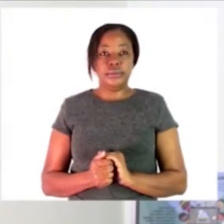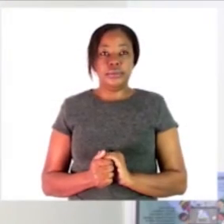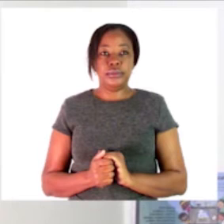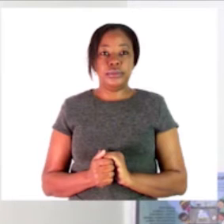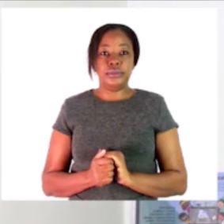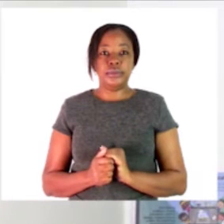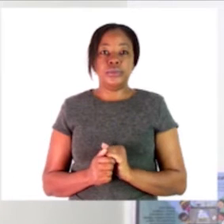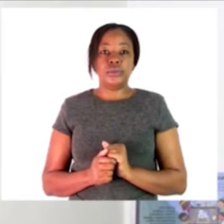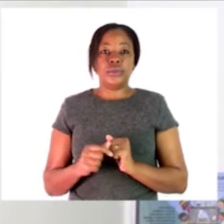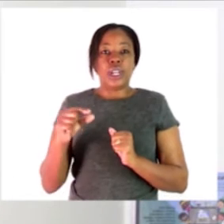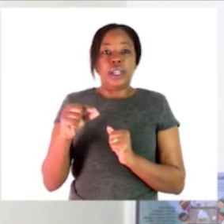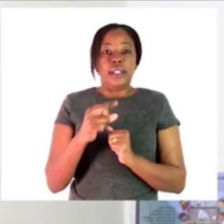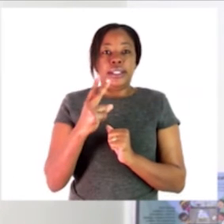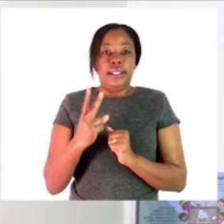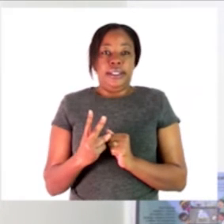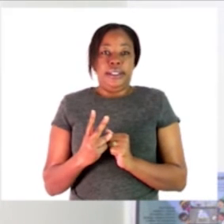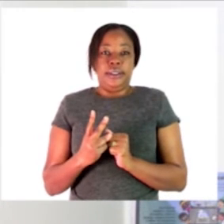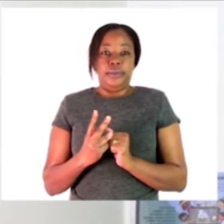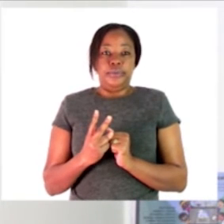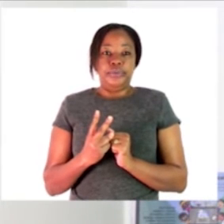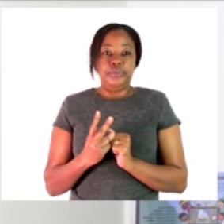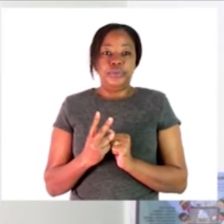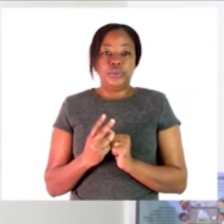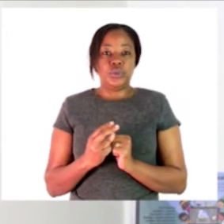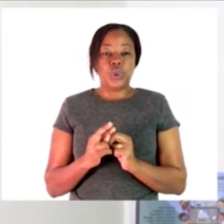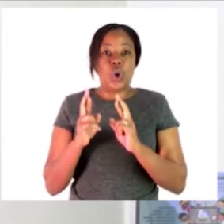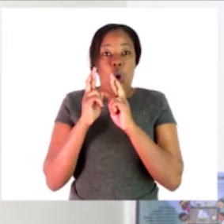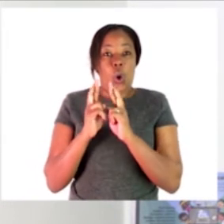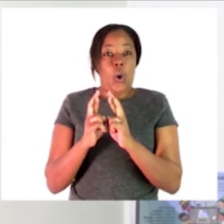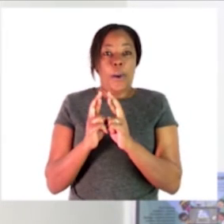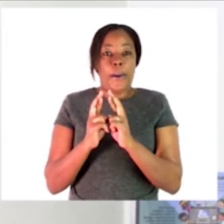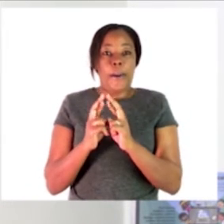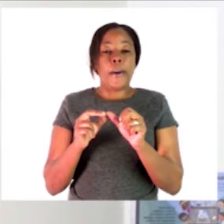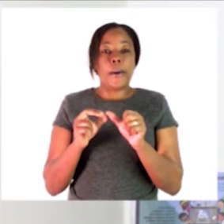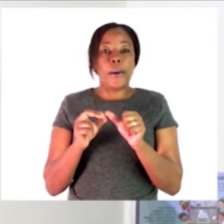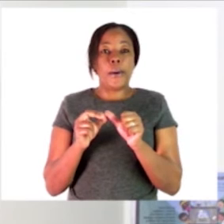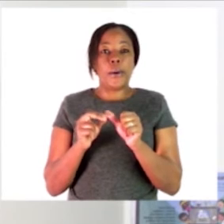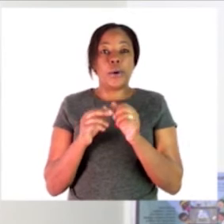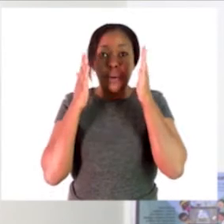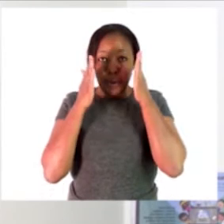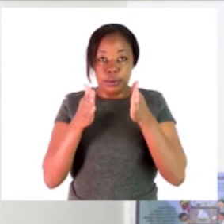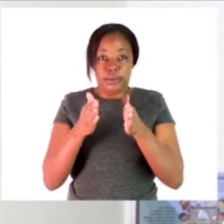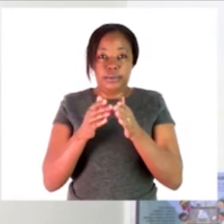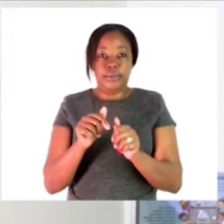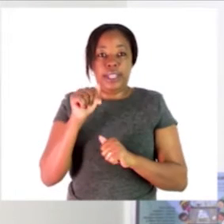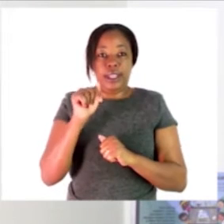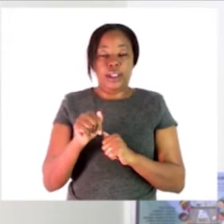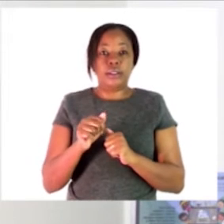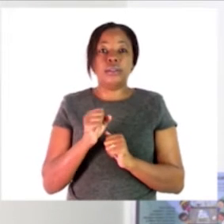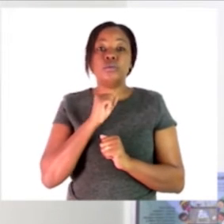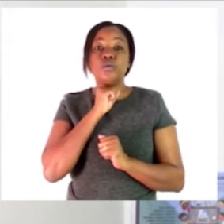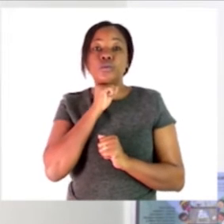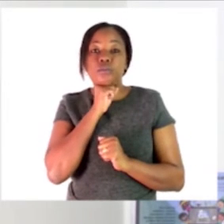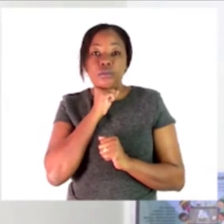Okay, with the grade 2. The grade 2s, I hope you are still with me there. We are going to learn about the phonics. Now, the